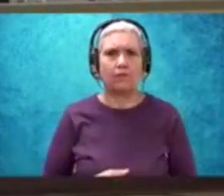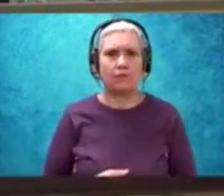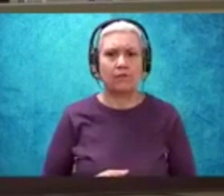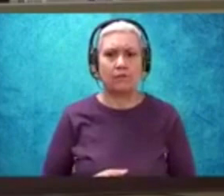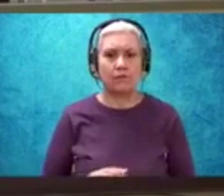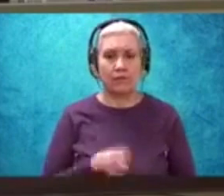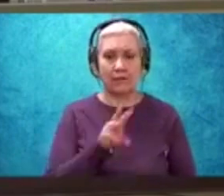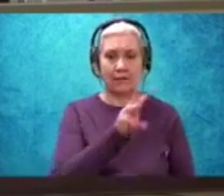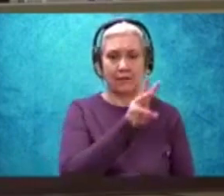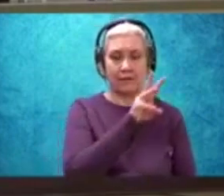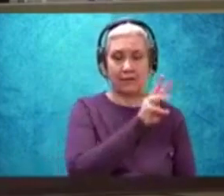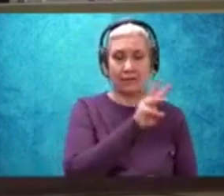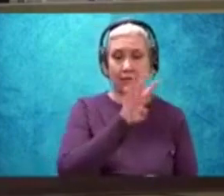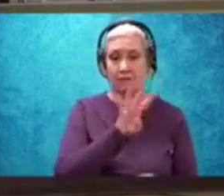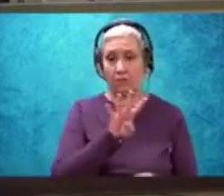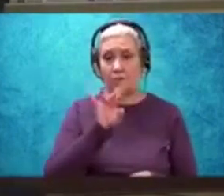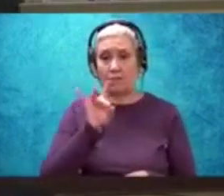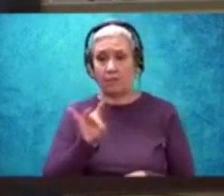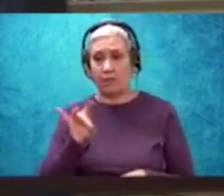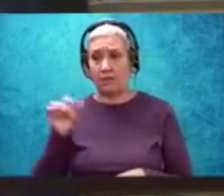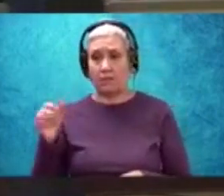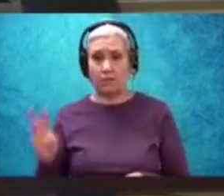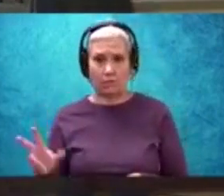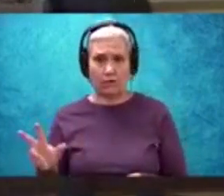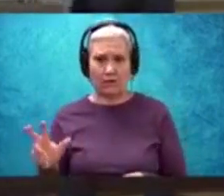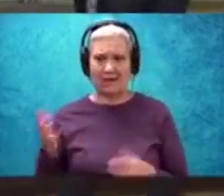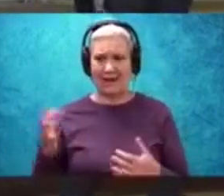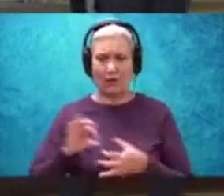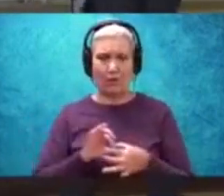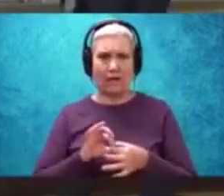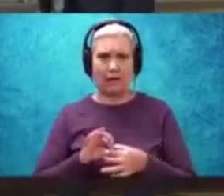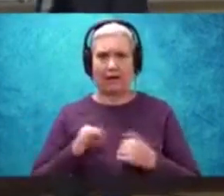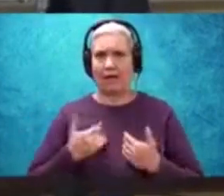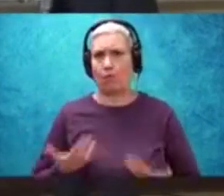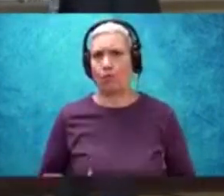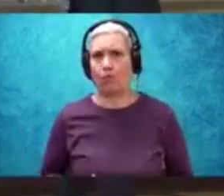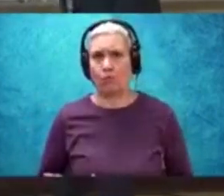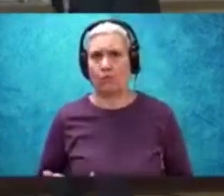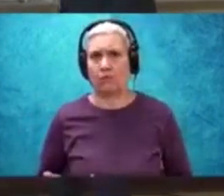the 6 and the 4 and the 8 and the 3, related to each other?